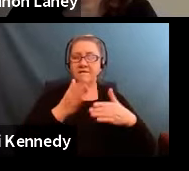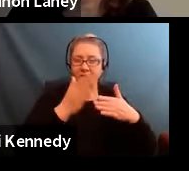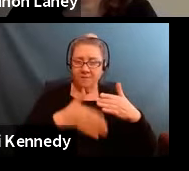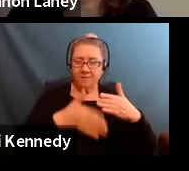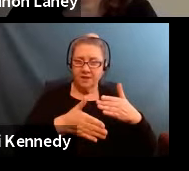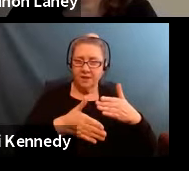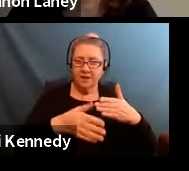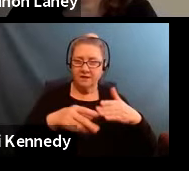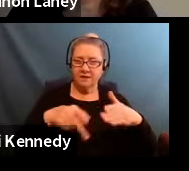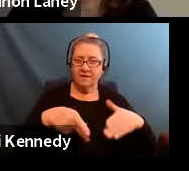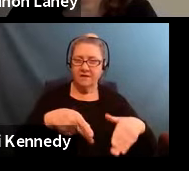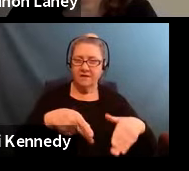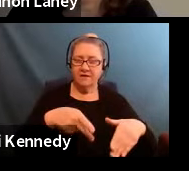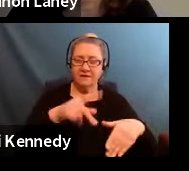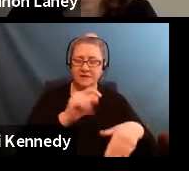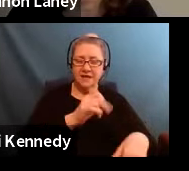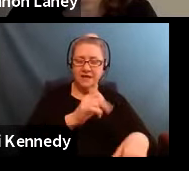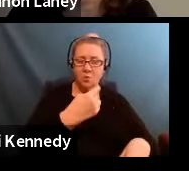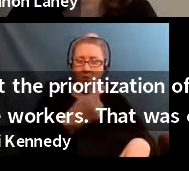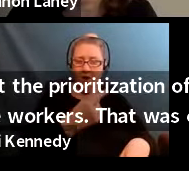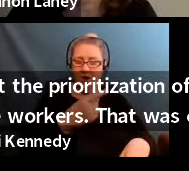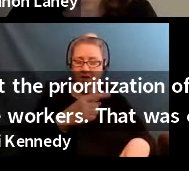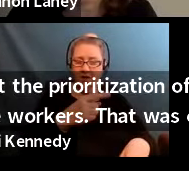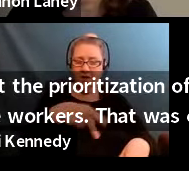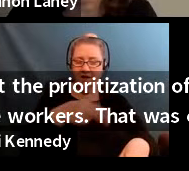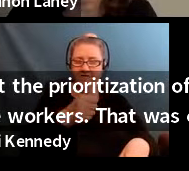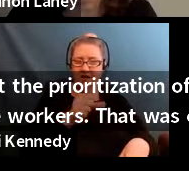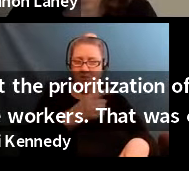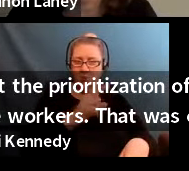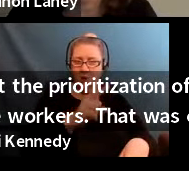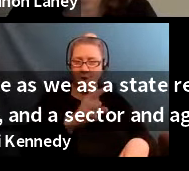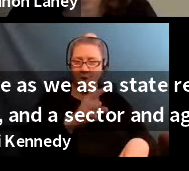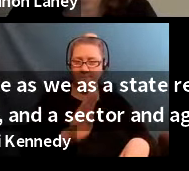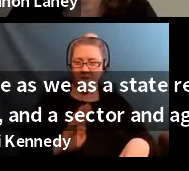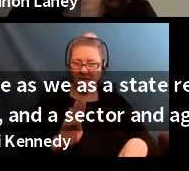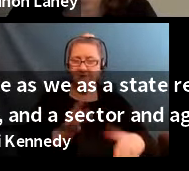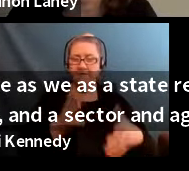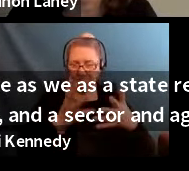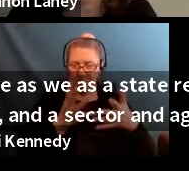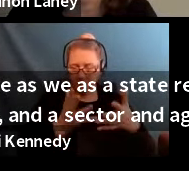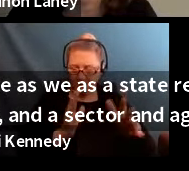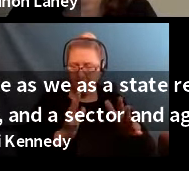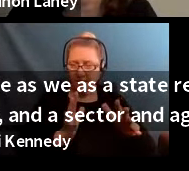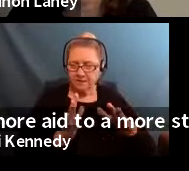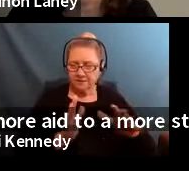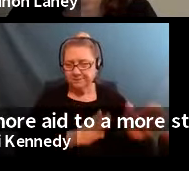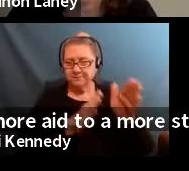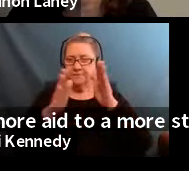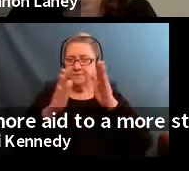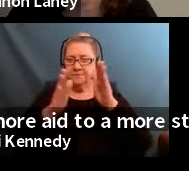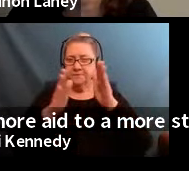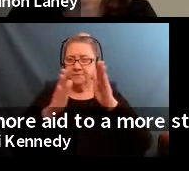tier 1 of phase 1B, and then we will move from there to an age-based